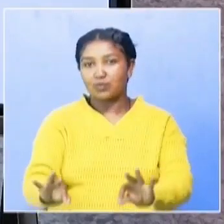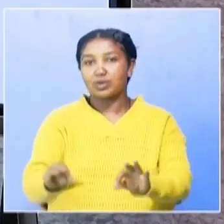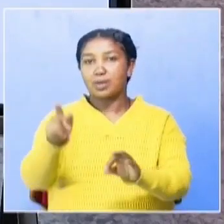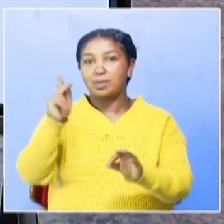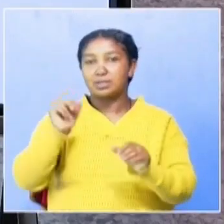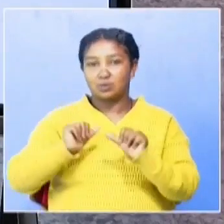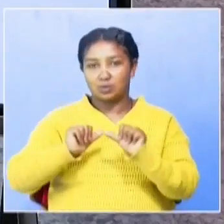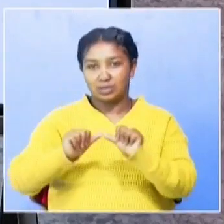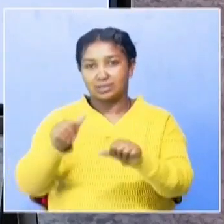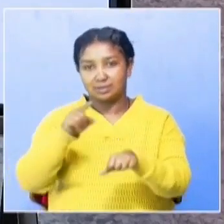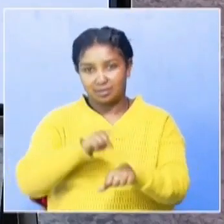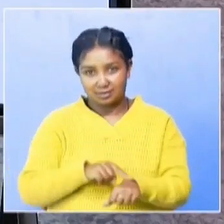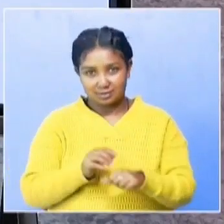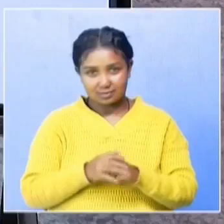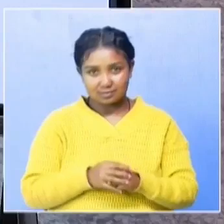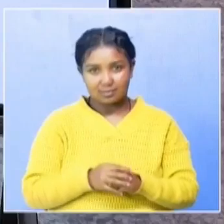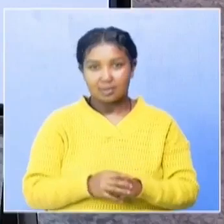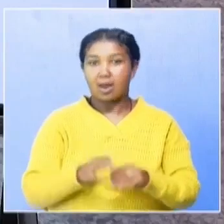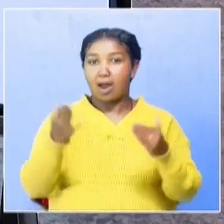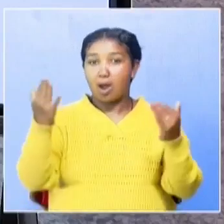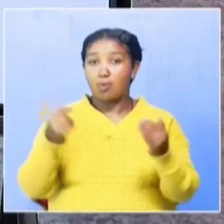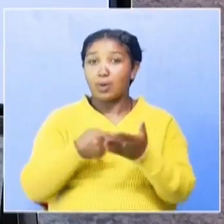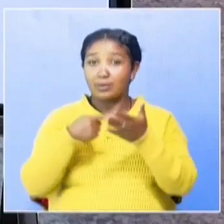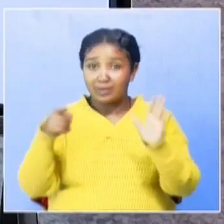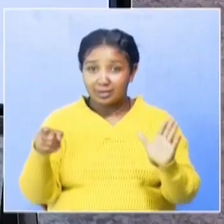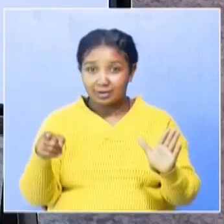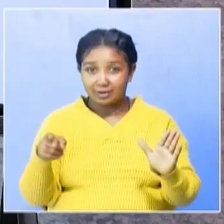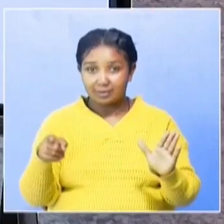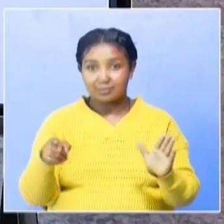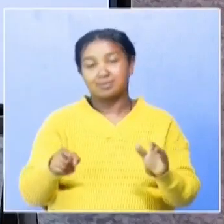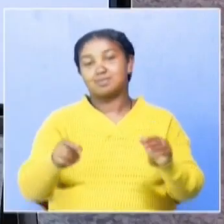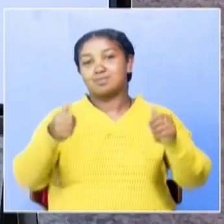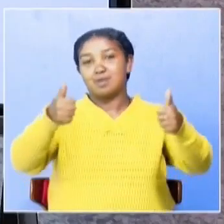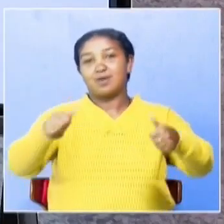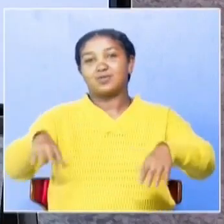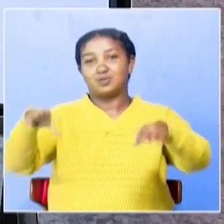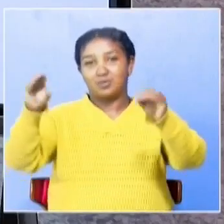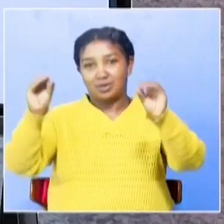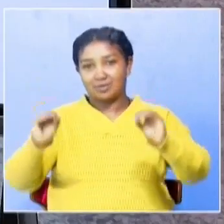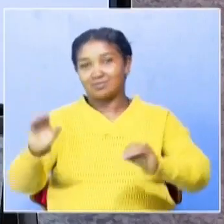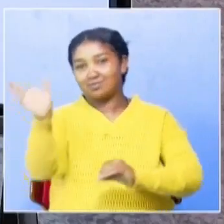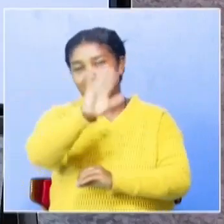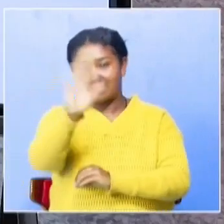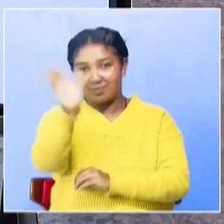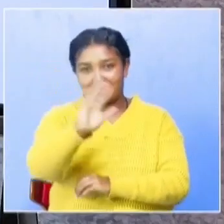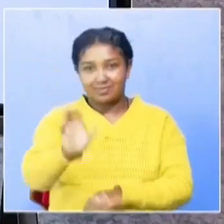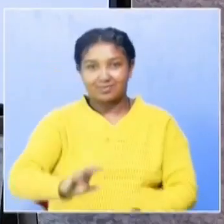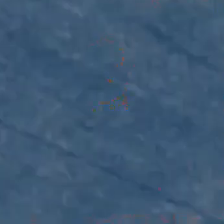past continuous tense. I hope I'm clear. Bravo, student. See you.